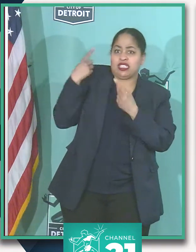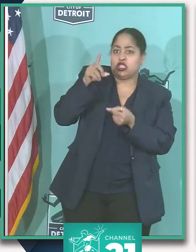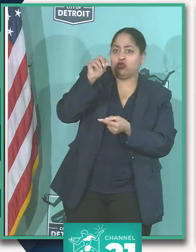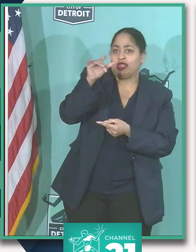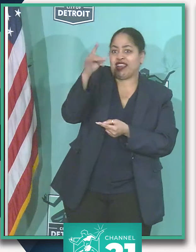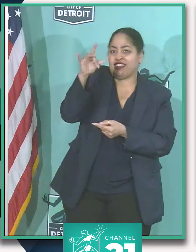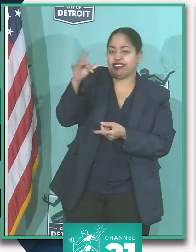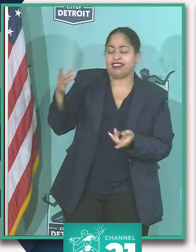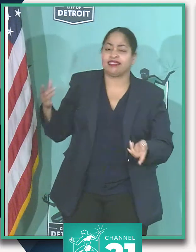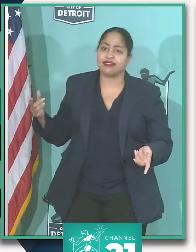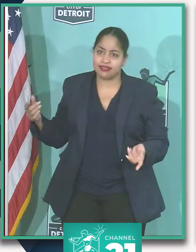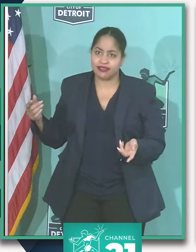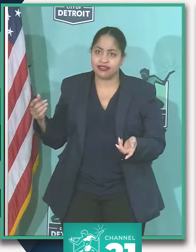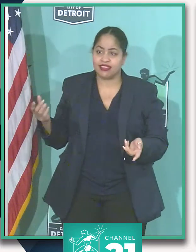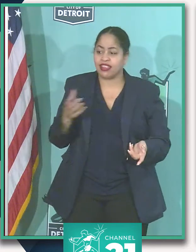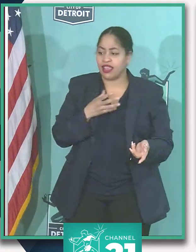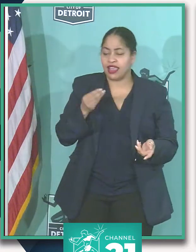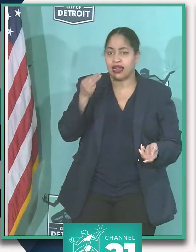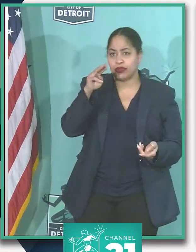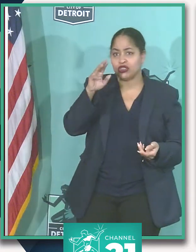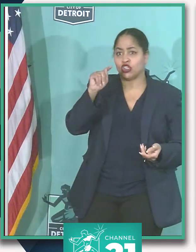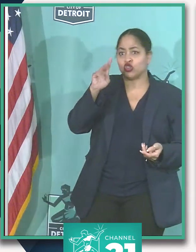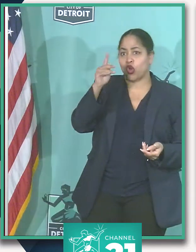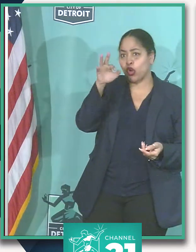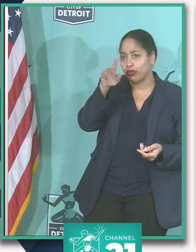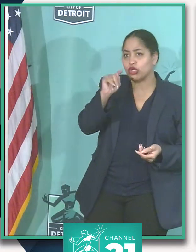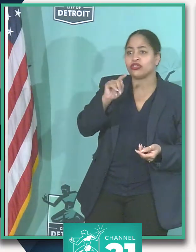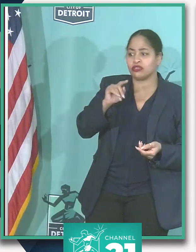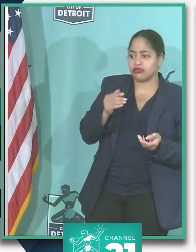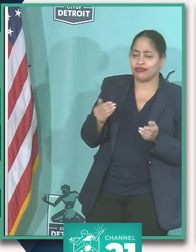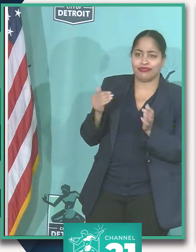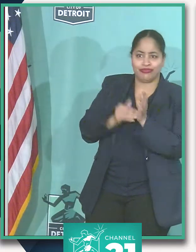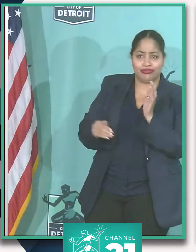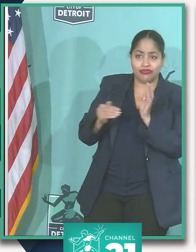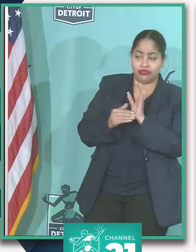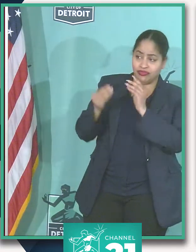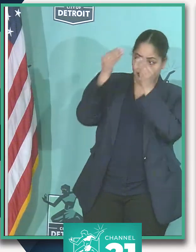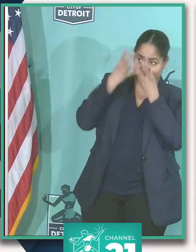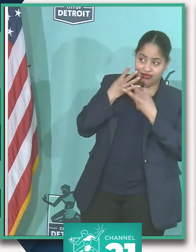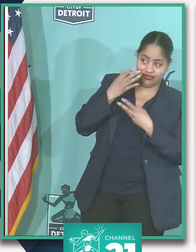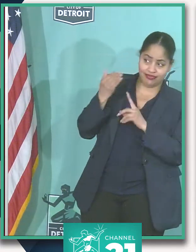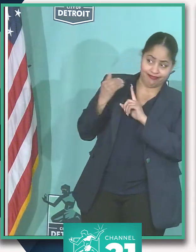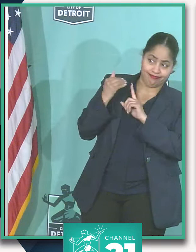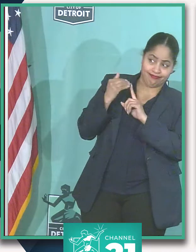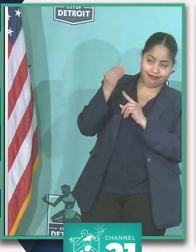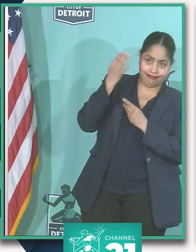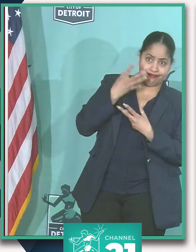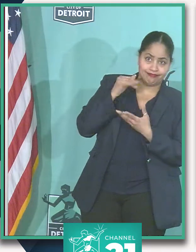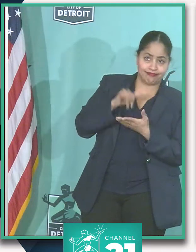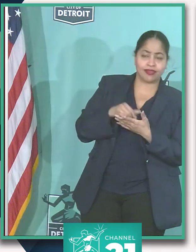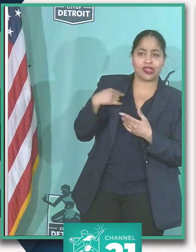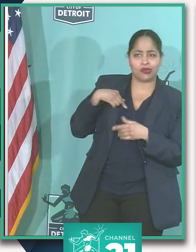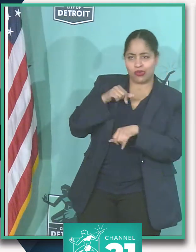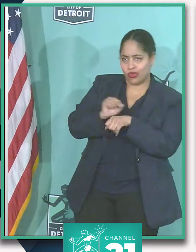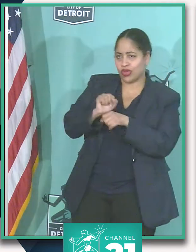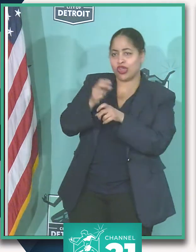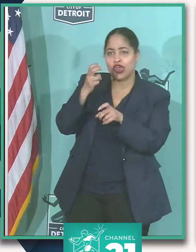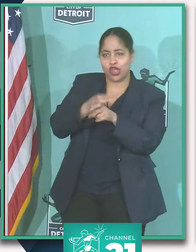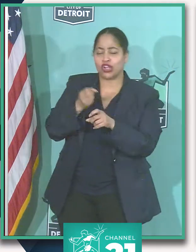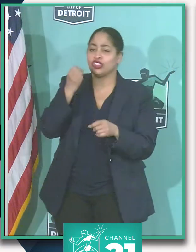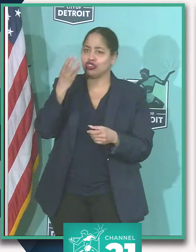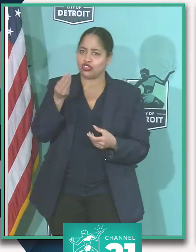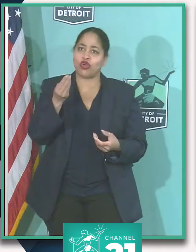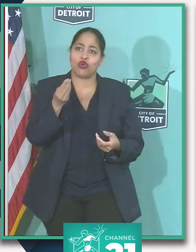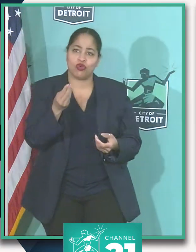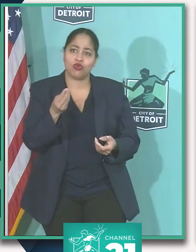2018. And Mr. Tolbert has repeatedly pointed that out, and we've been working hard. And